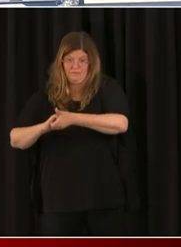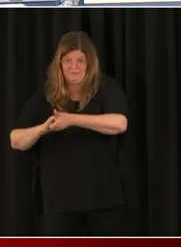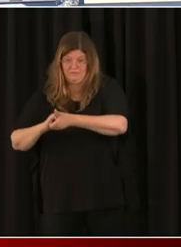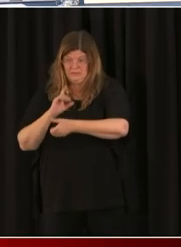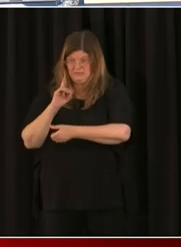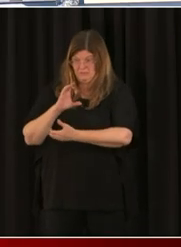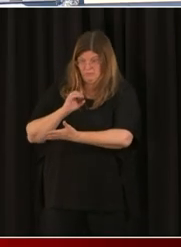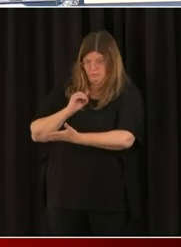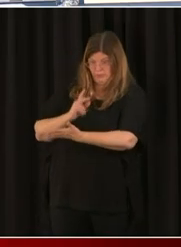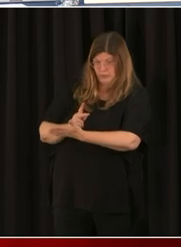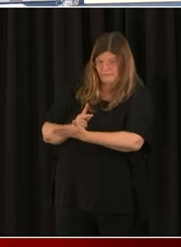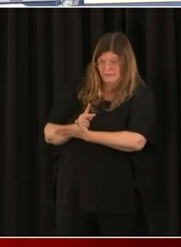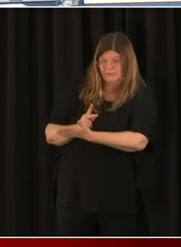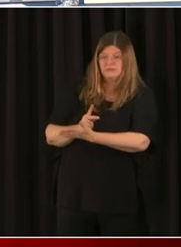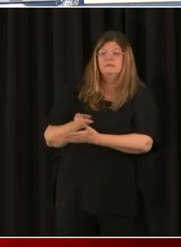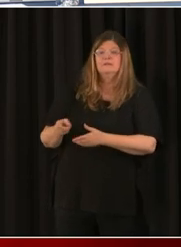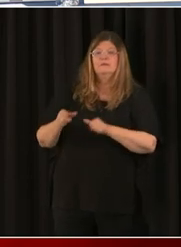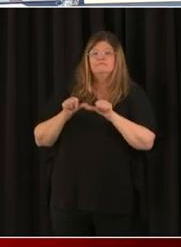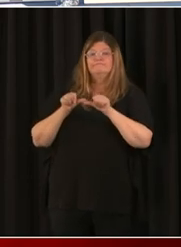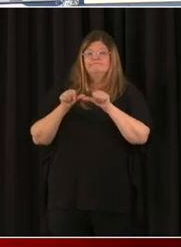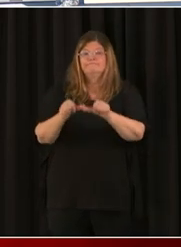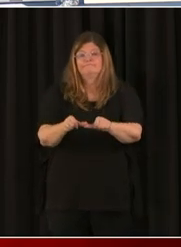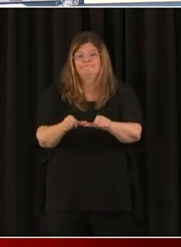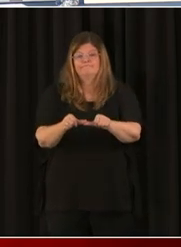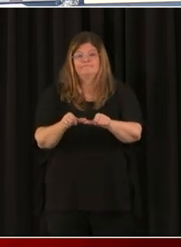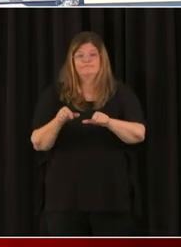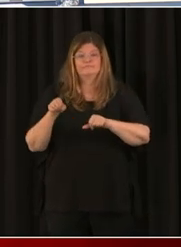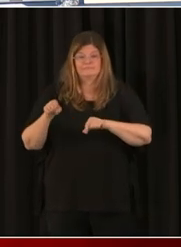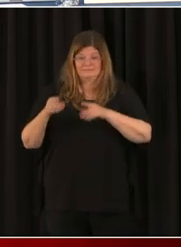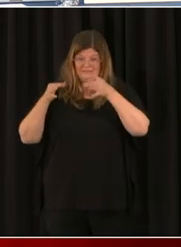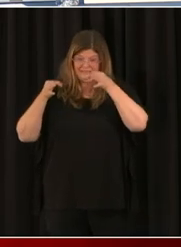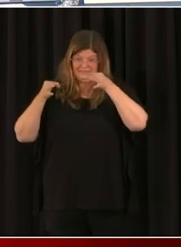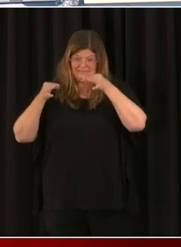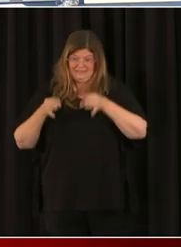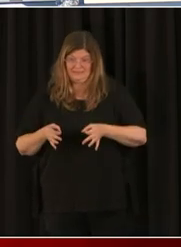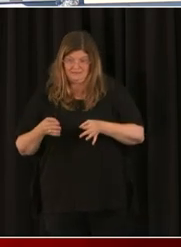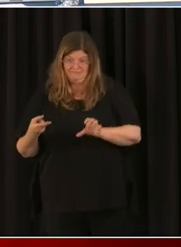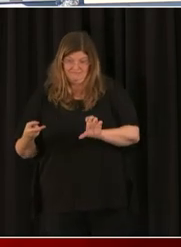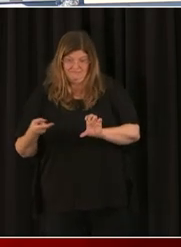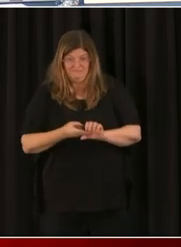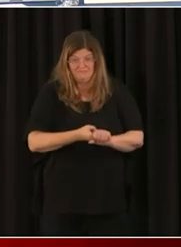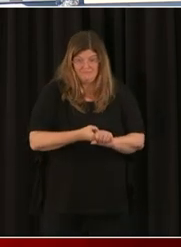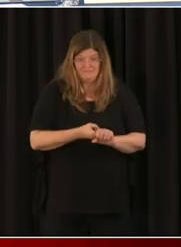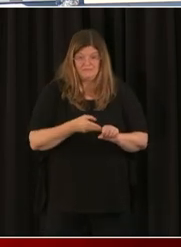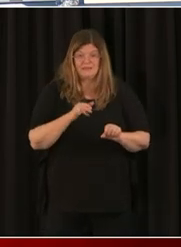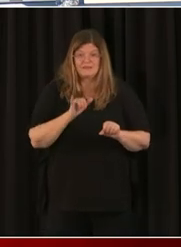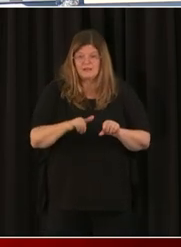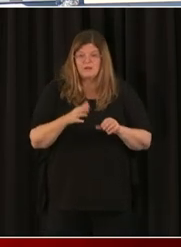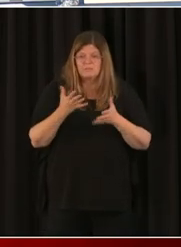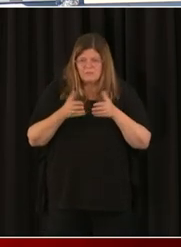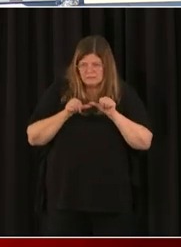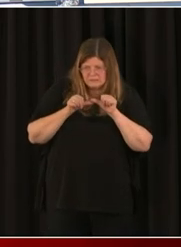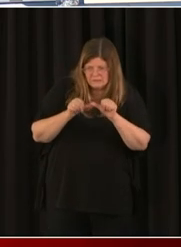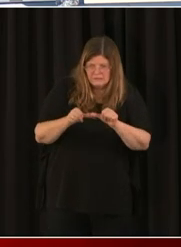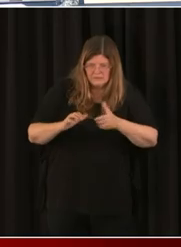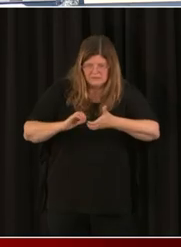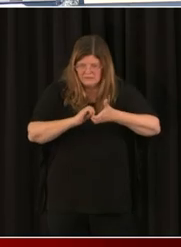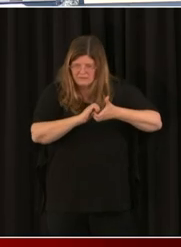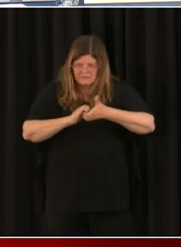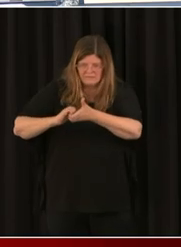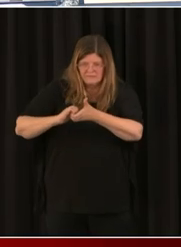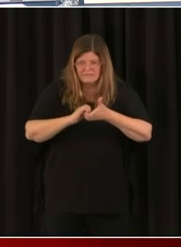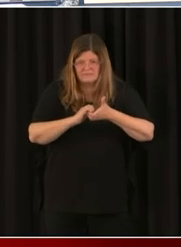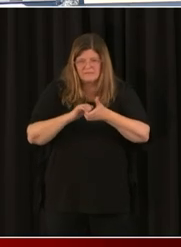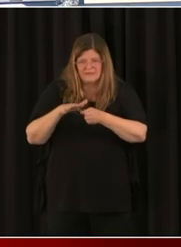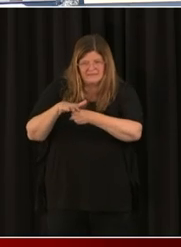Columbia did do, and long-term care facilities opt to participate in that long-term care partnership within